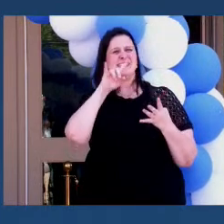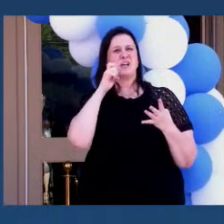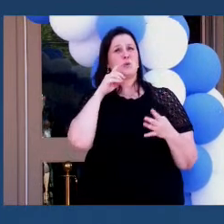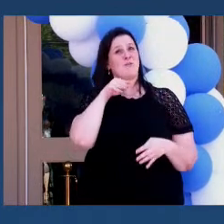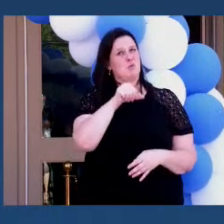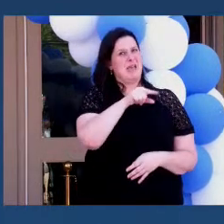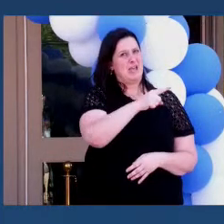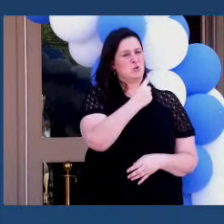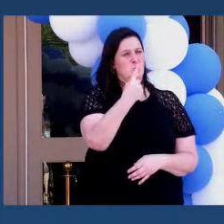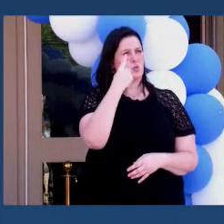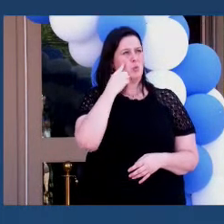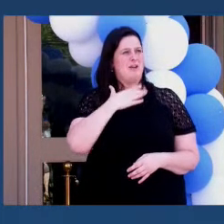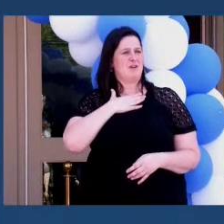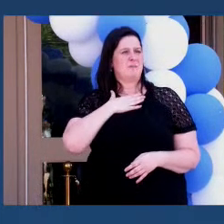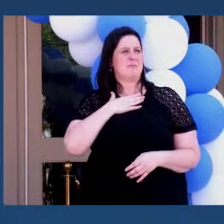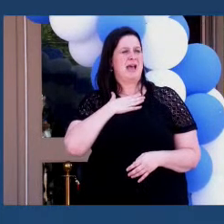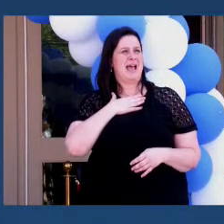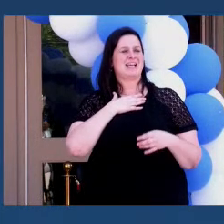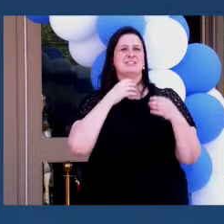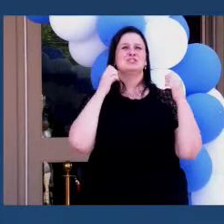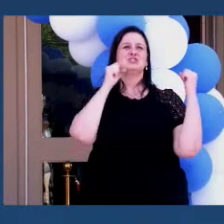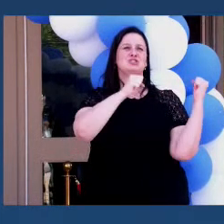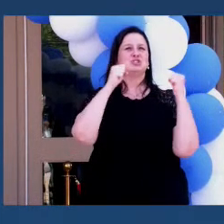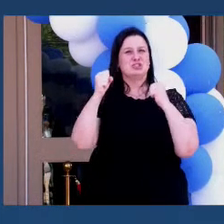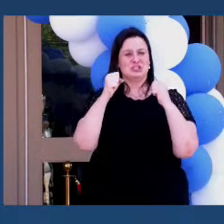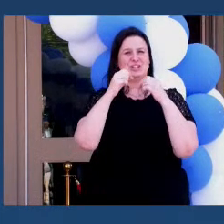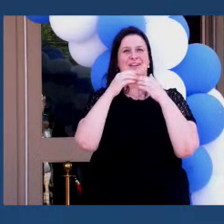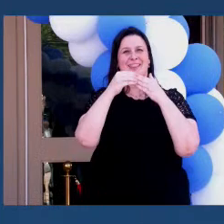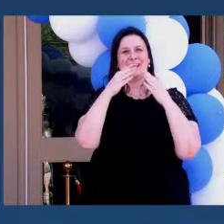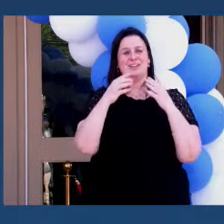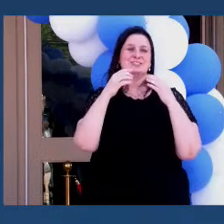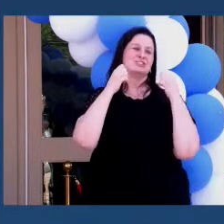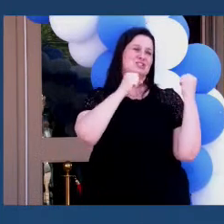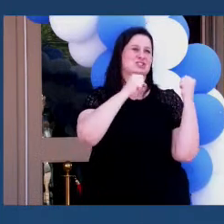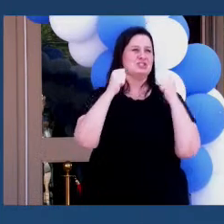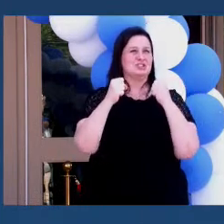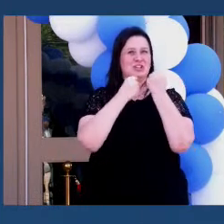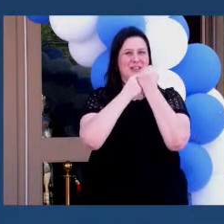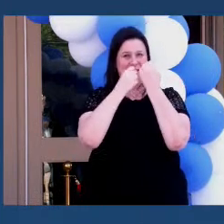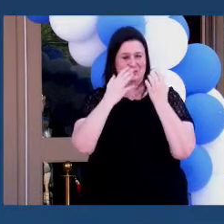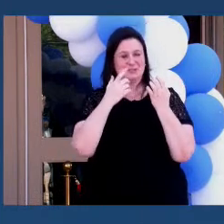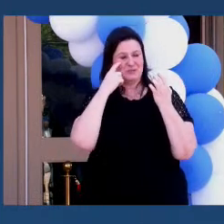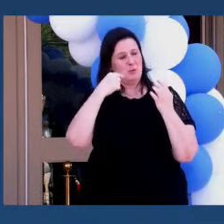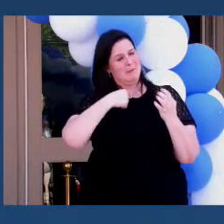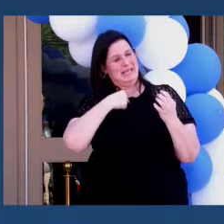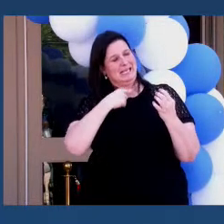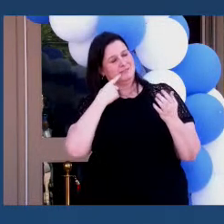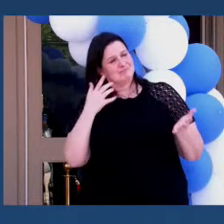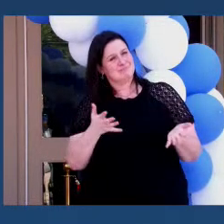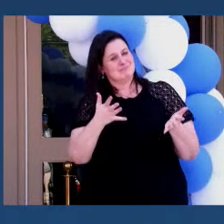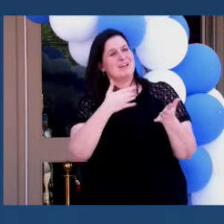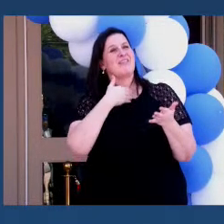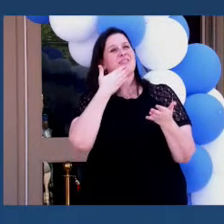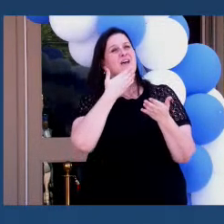my cheering squad leaders. So thank you very much for the calls and the texts and the messages.